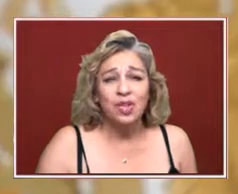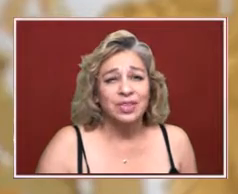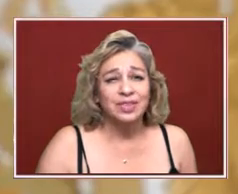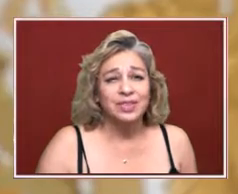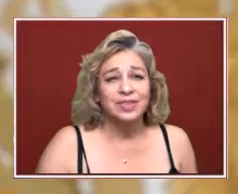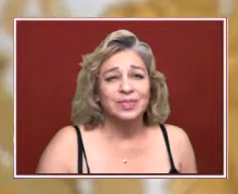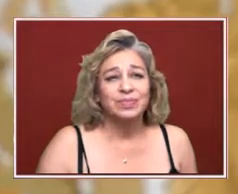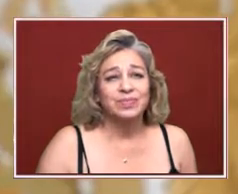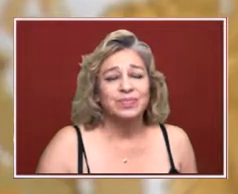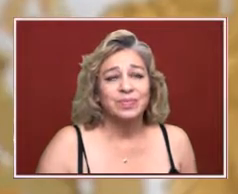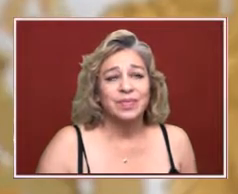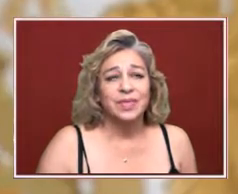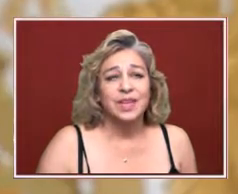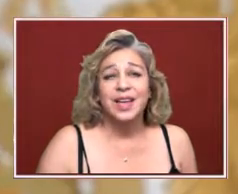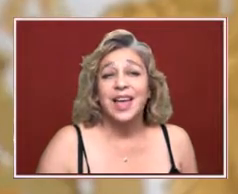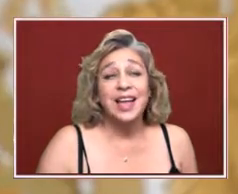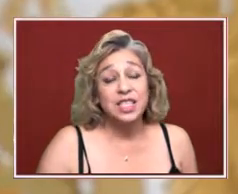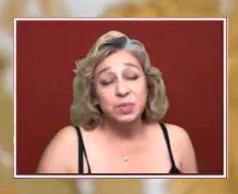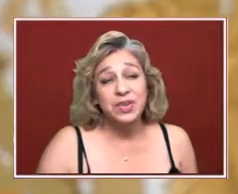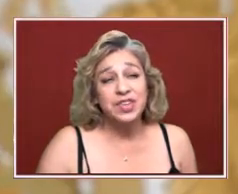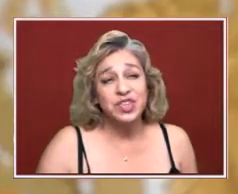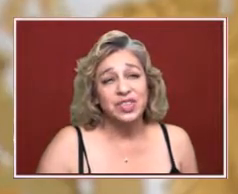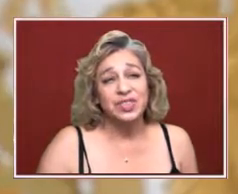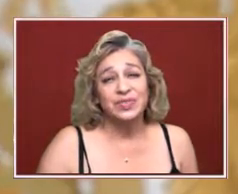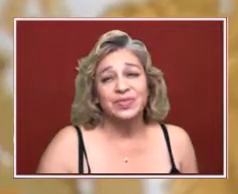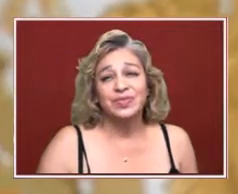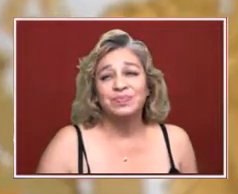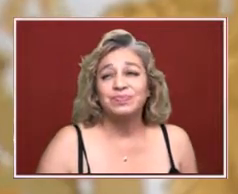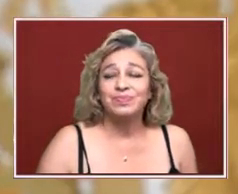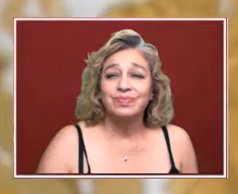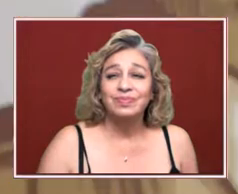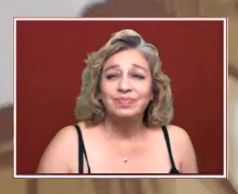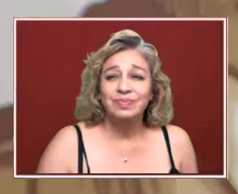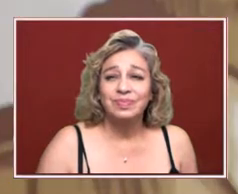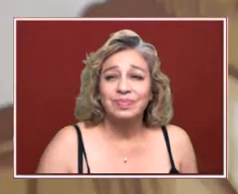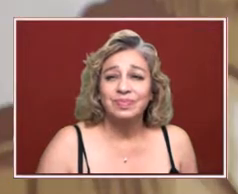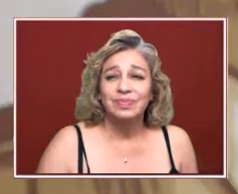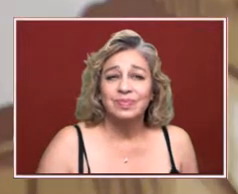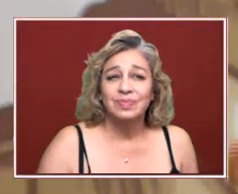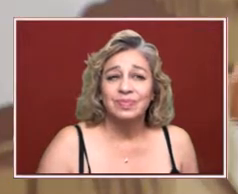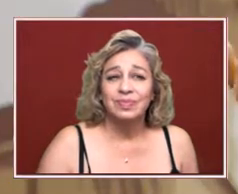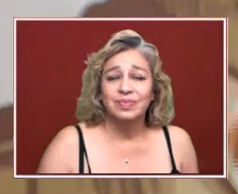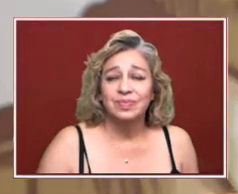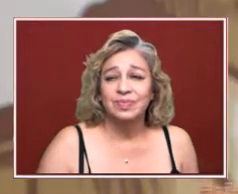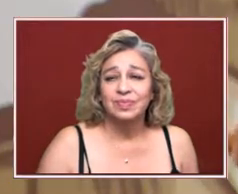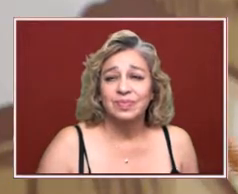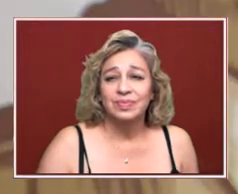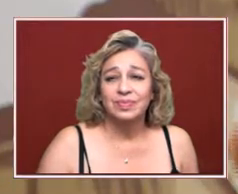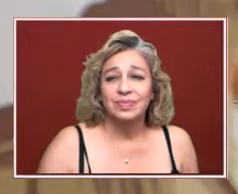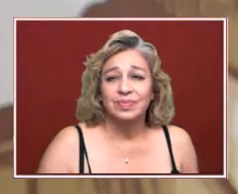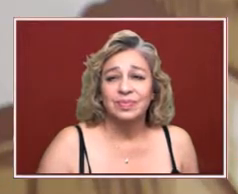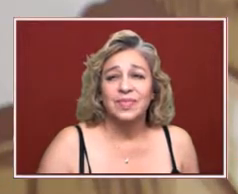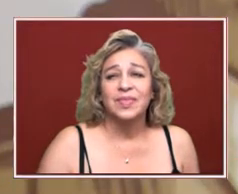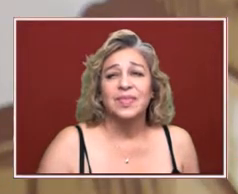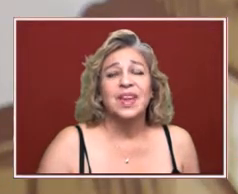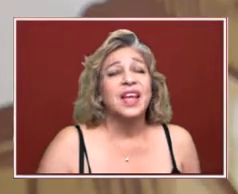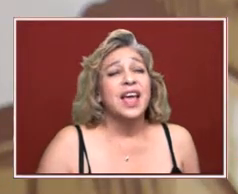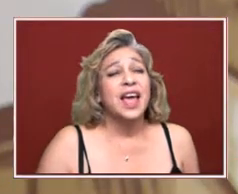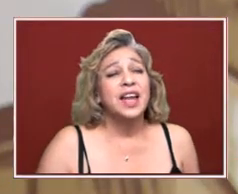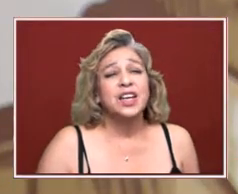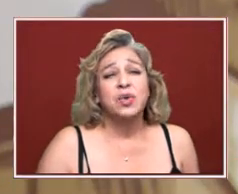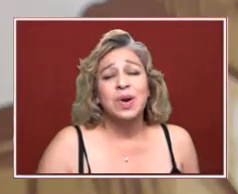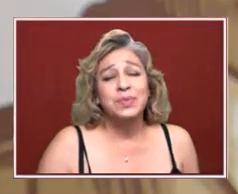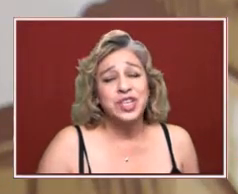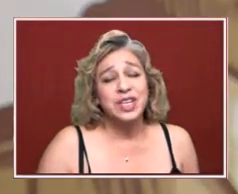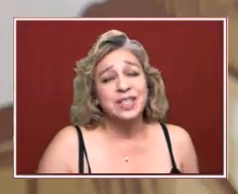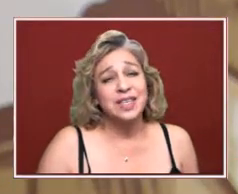moral. Espirituales. And spiritual. La corrupción no se da de abajo hacia.